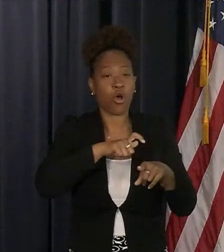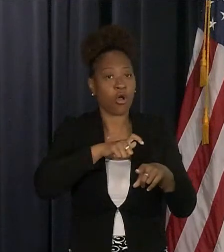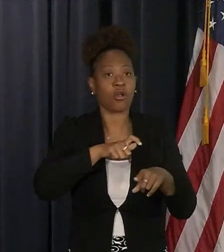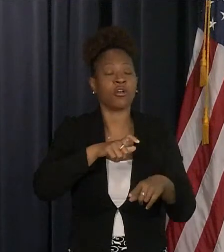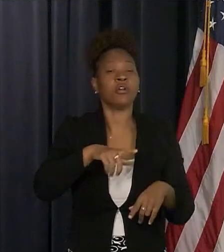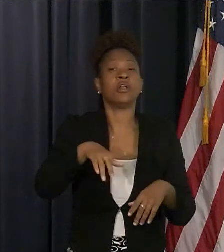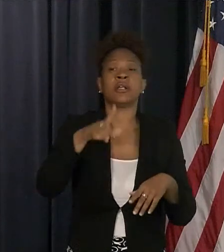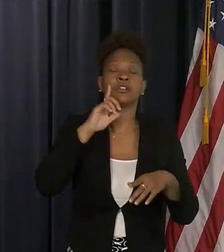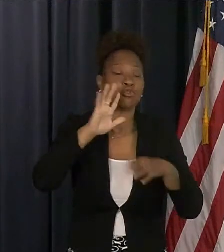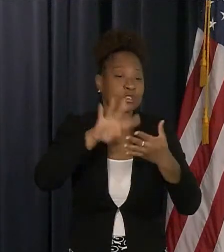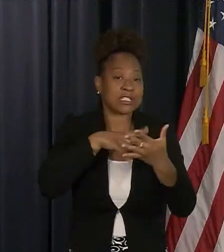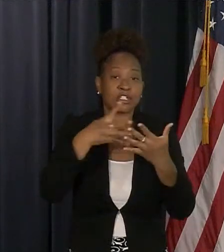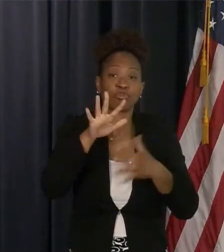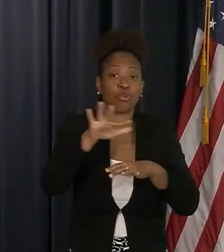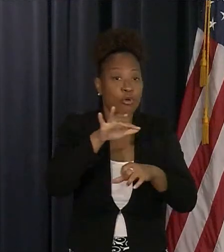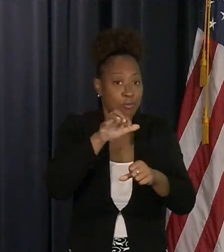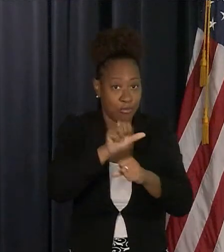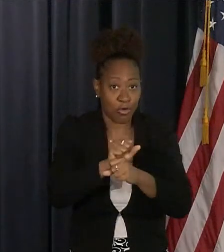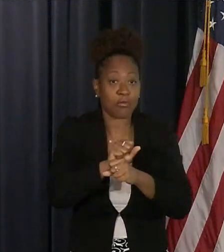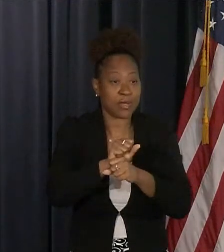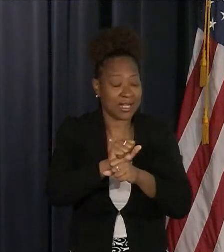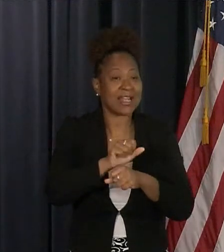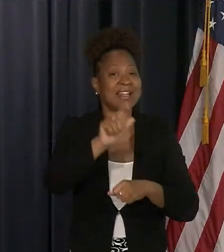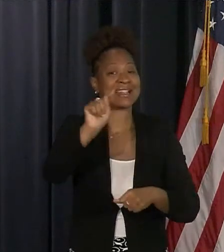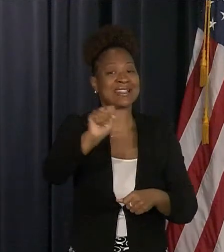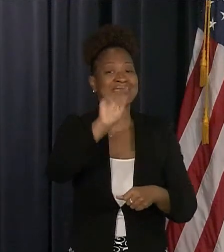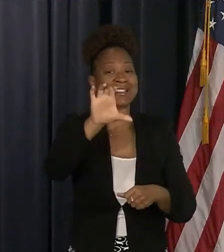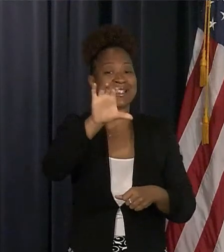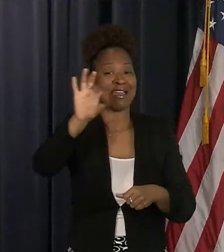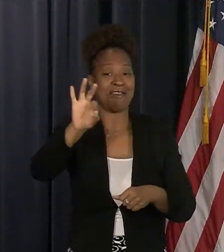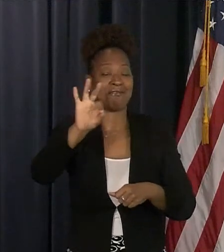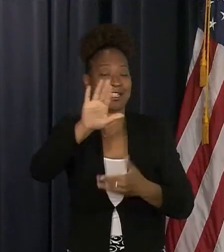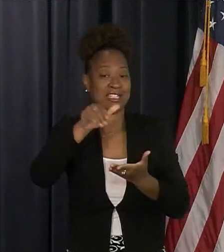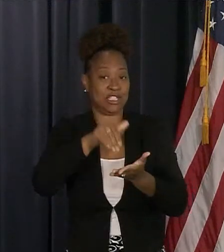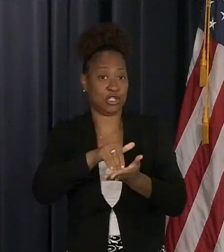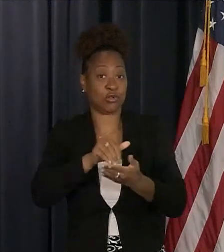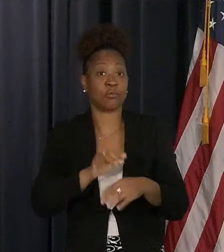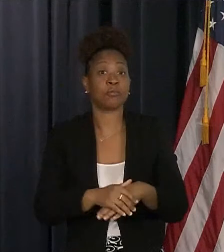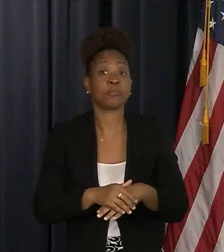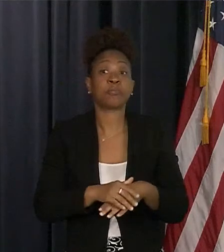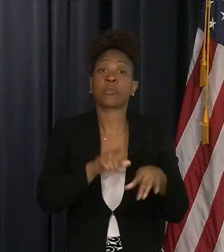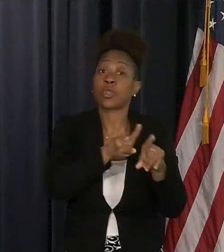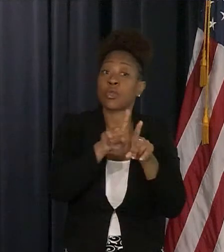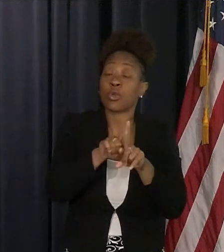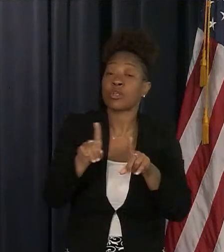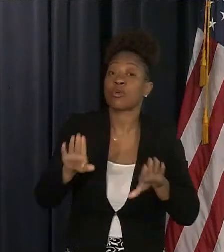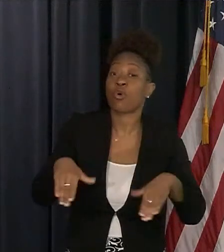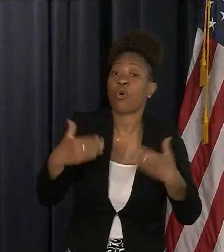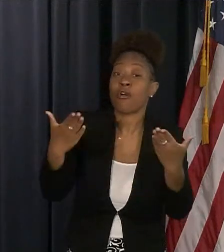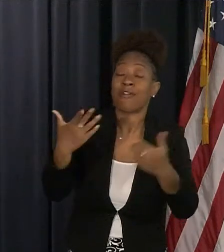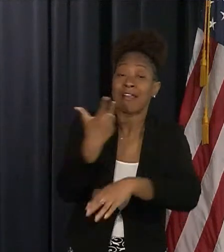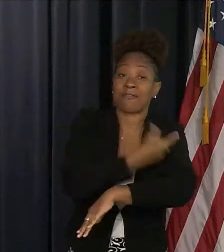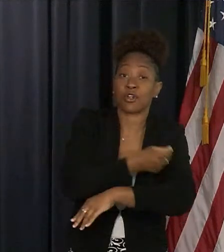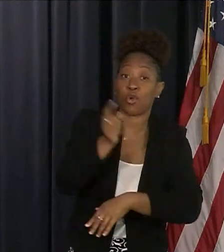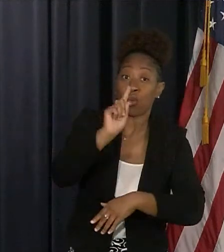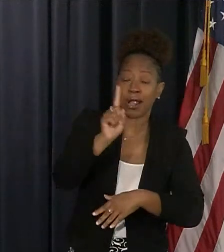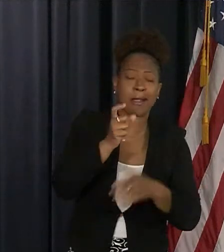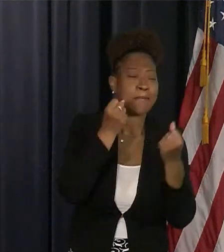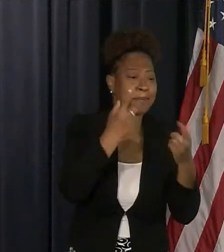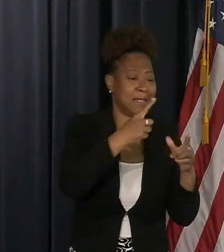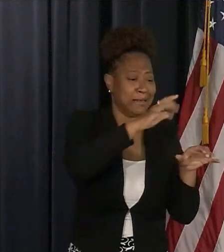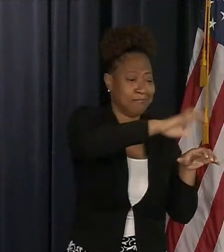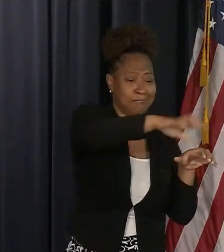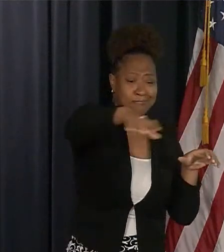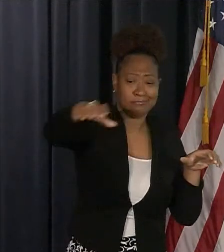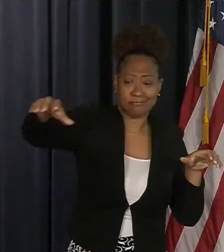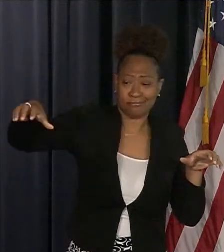313-230-0505 to schedule your appointment at the TCF Center. We are also offering vaccinations at multiple sites